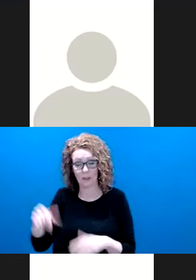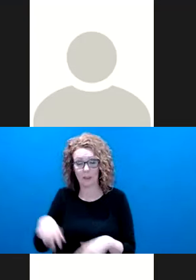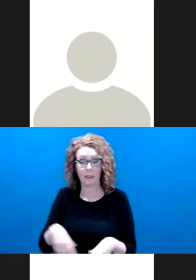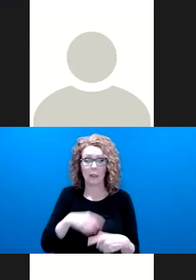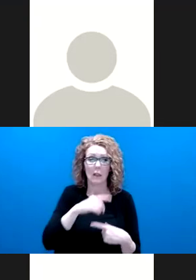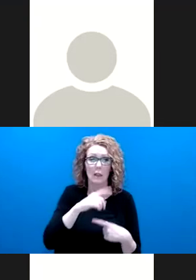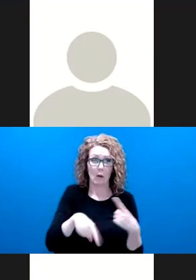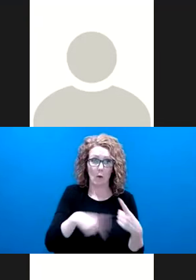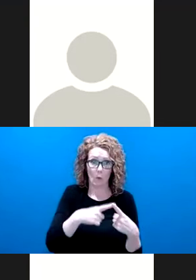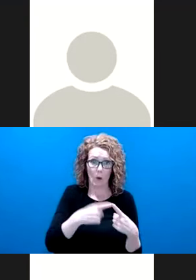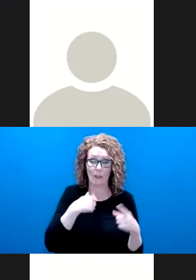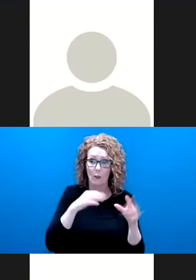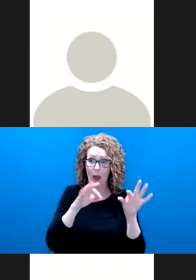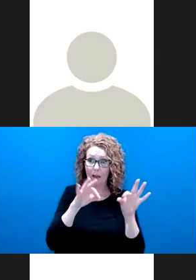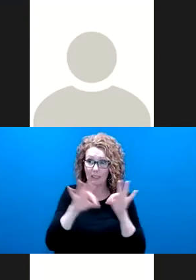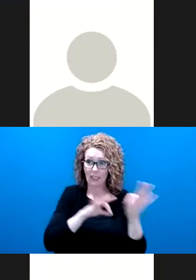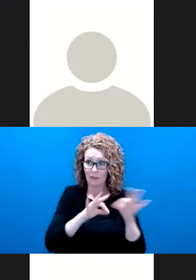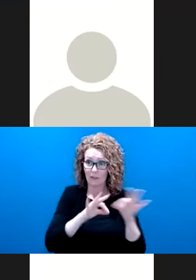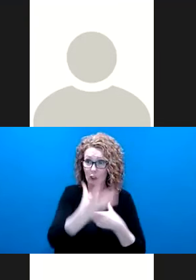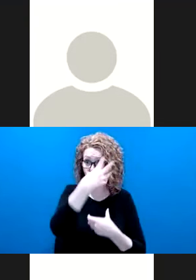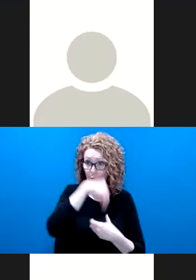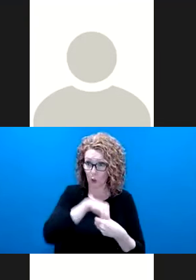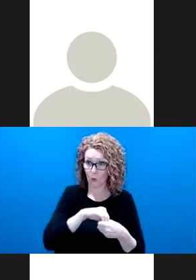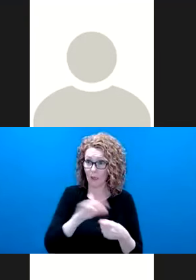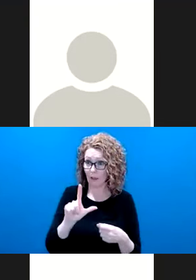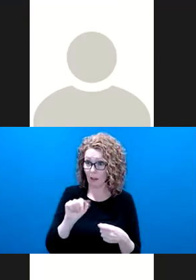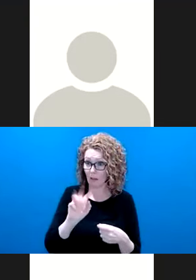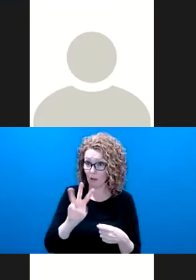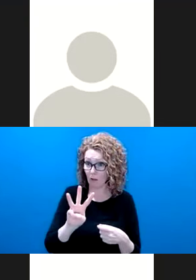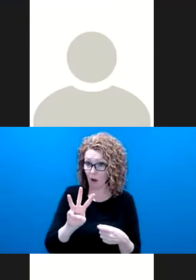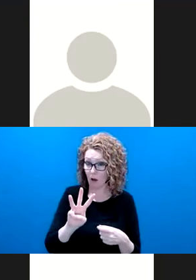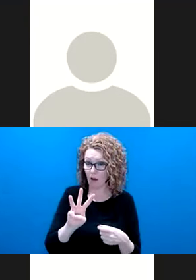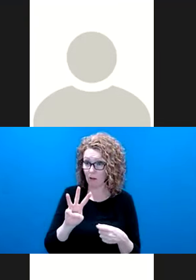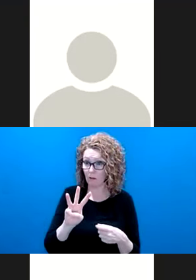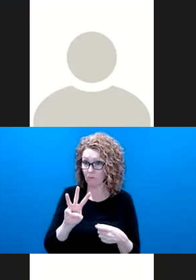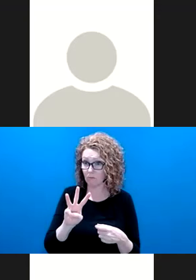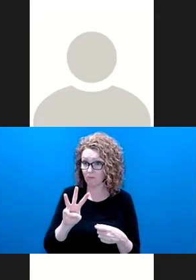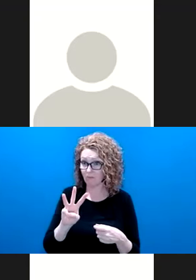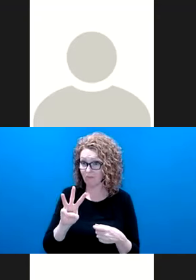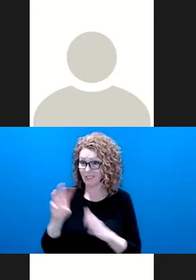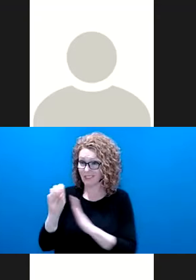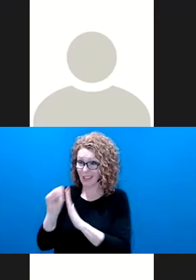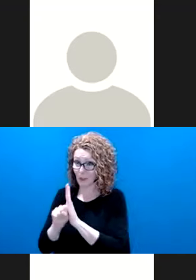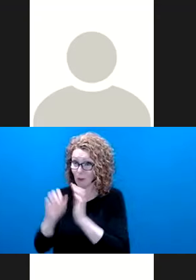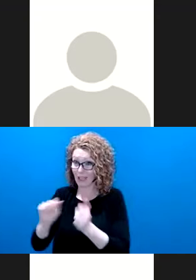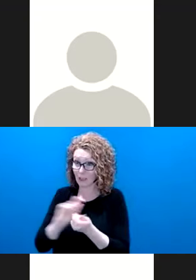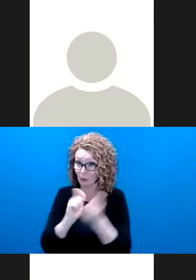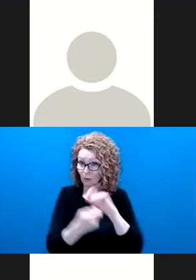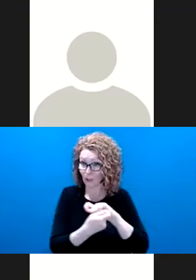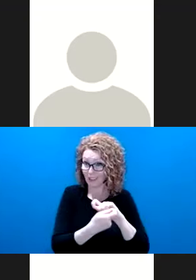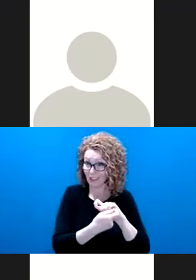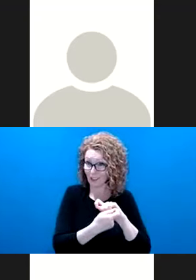when you have a definition in statute, can you change it in rule? So I'm not